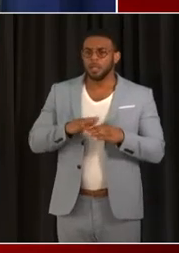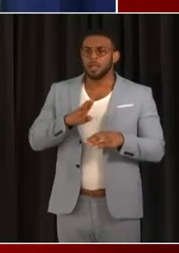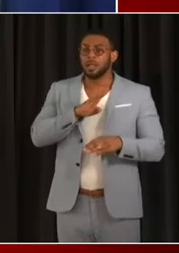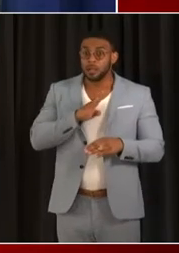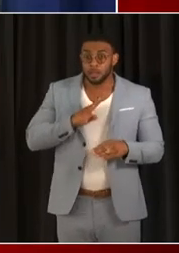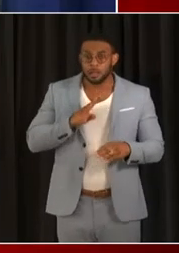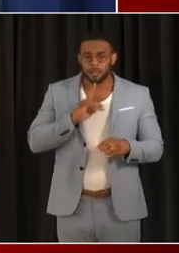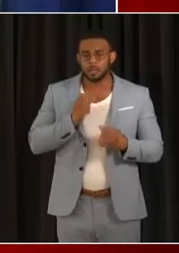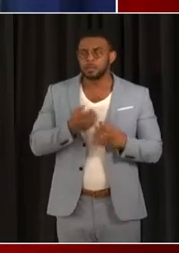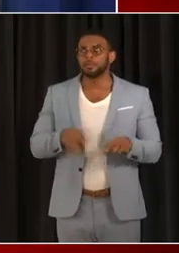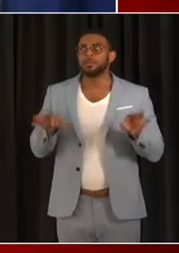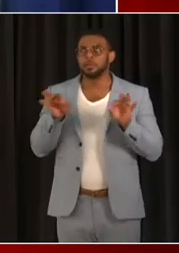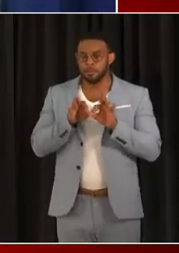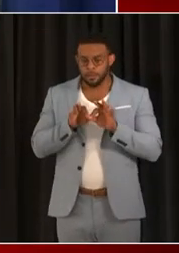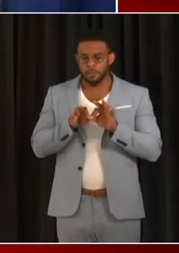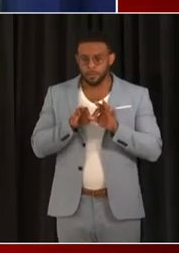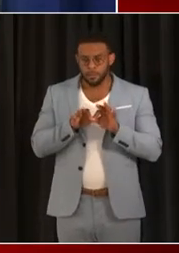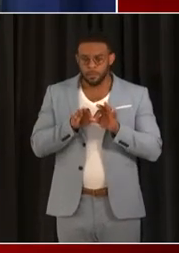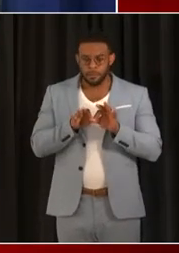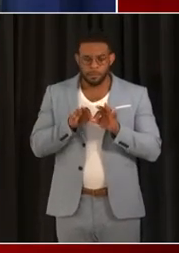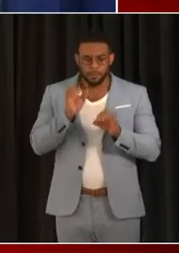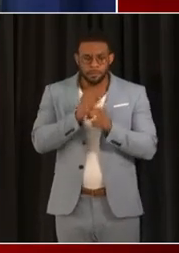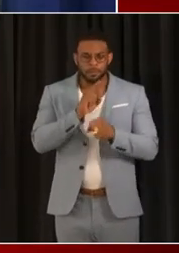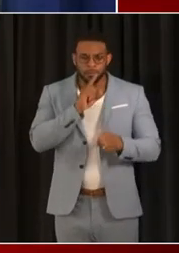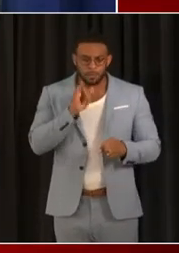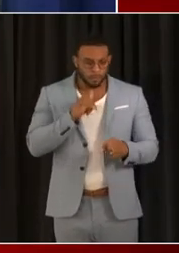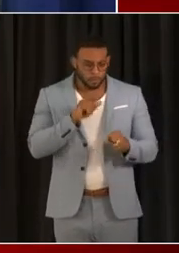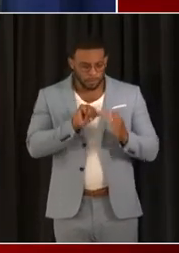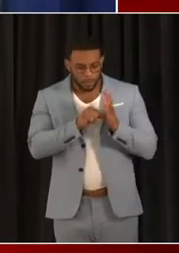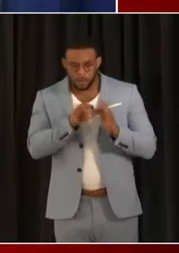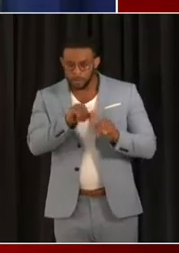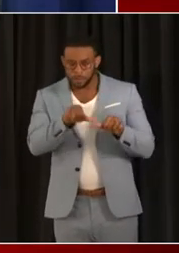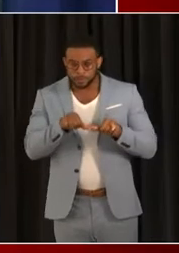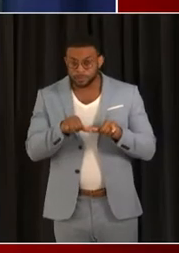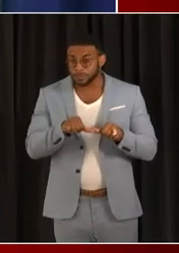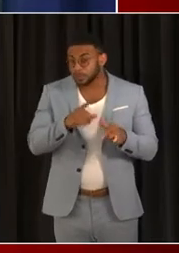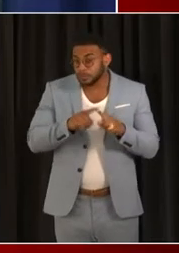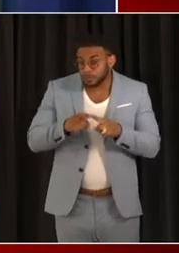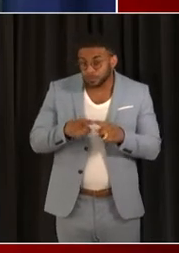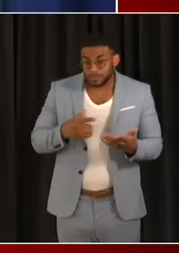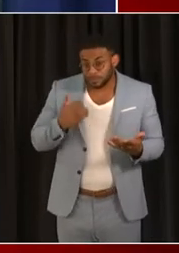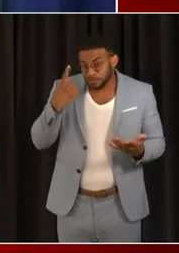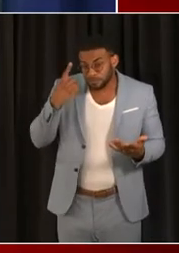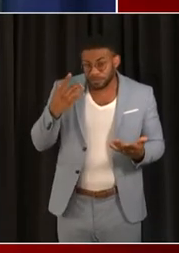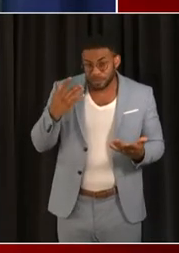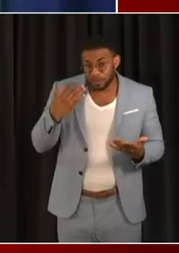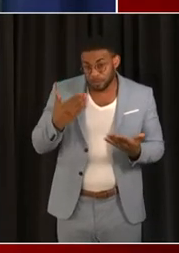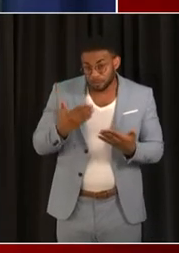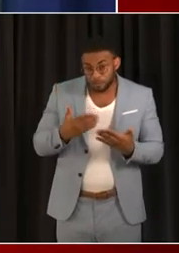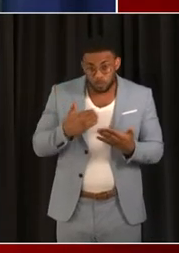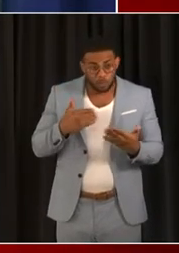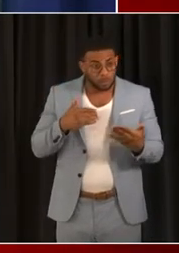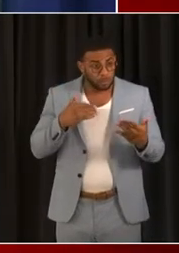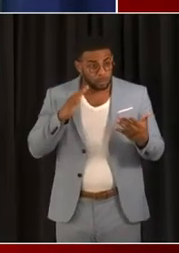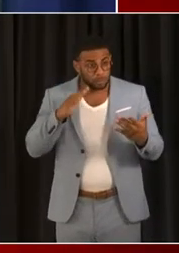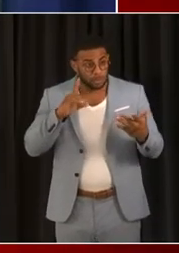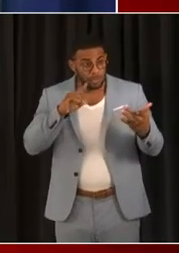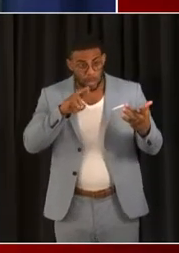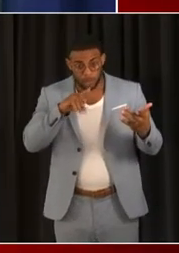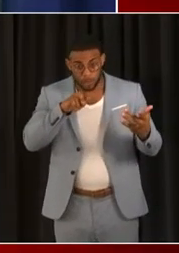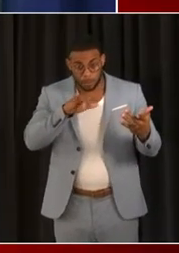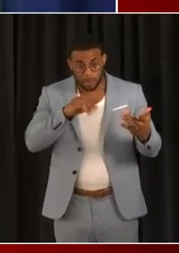of companies is extraordinarily important. And to making sure that we are pushing in that area. And then, I think the point that Dr. Perry